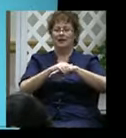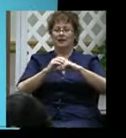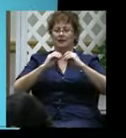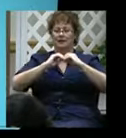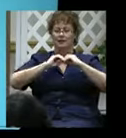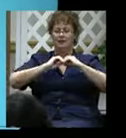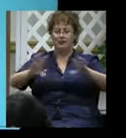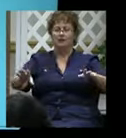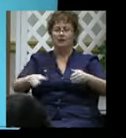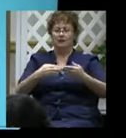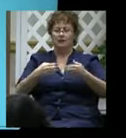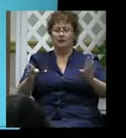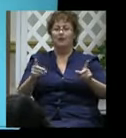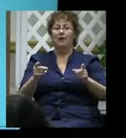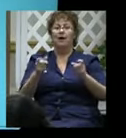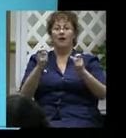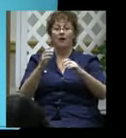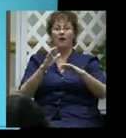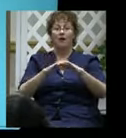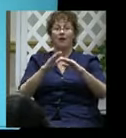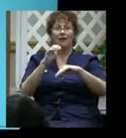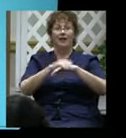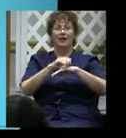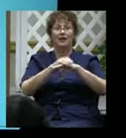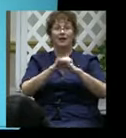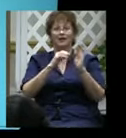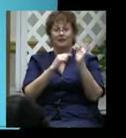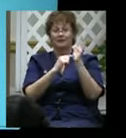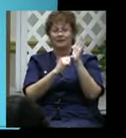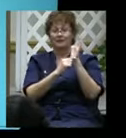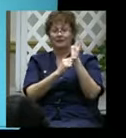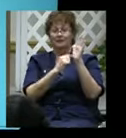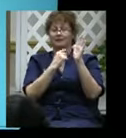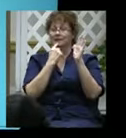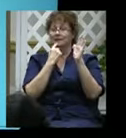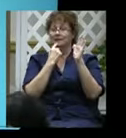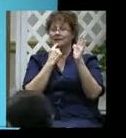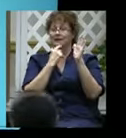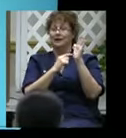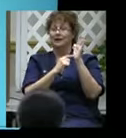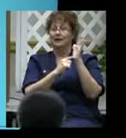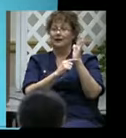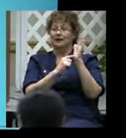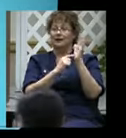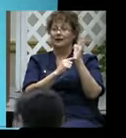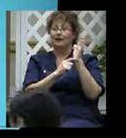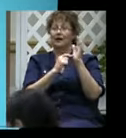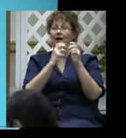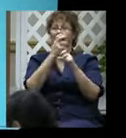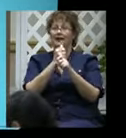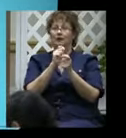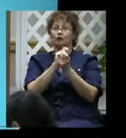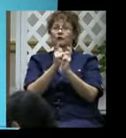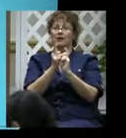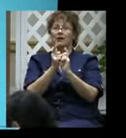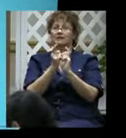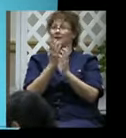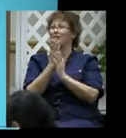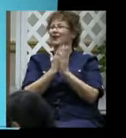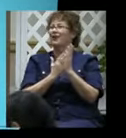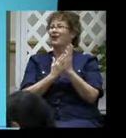widely available, but on the English itself, in the foreign languages, letting individuals know where they can get the translated version, that